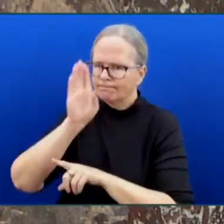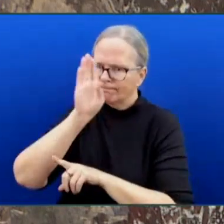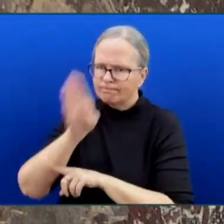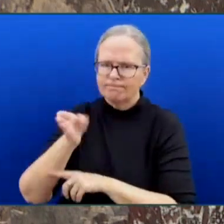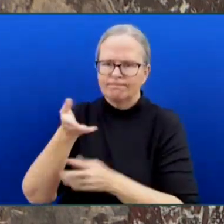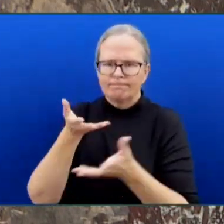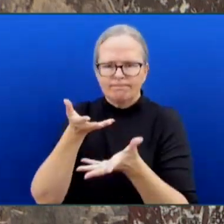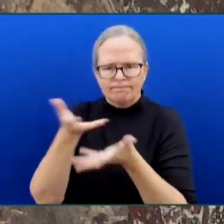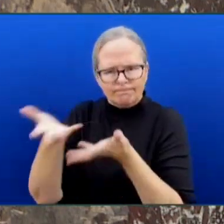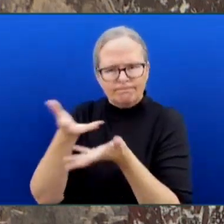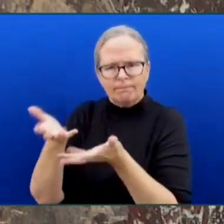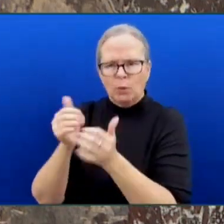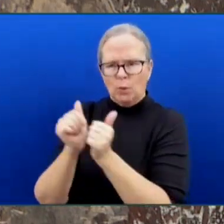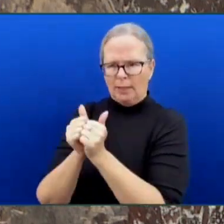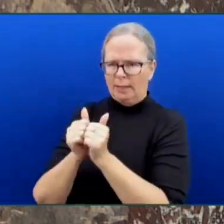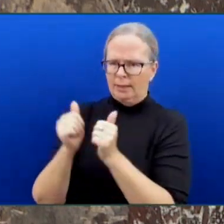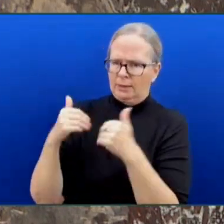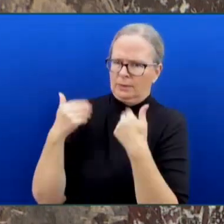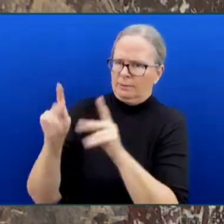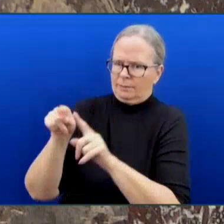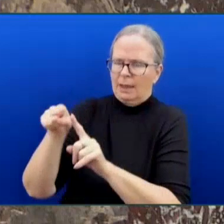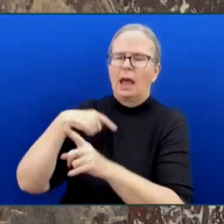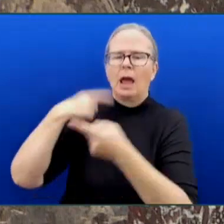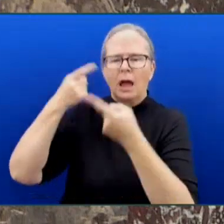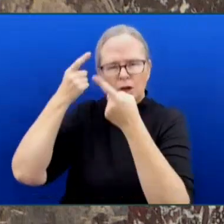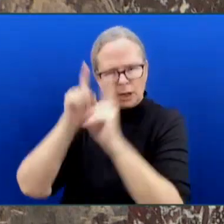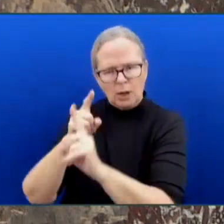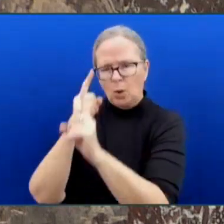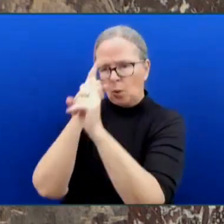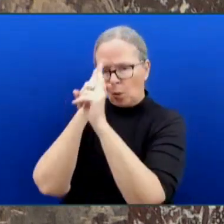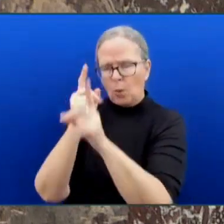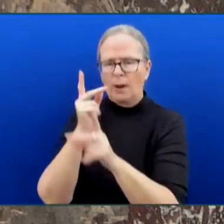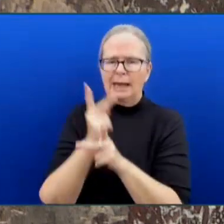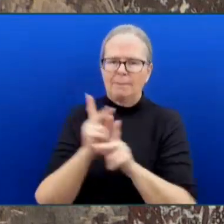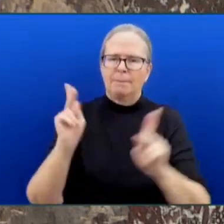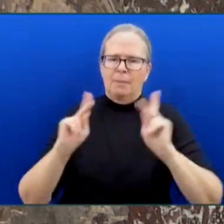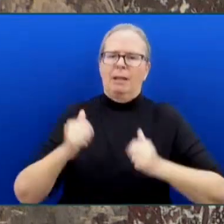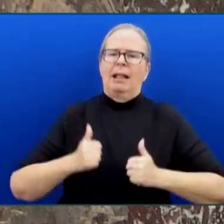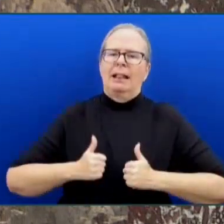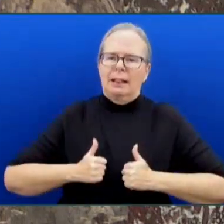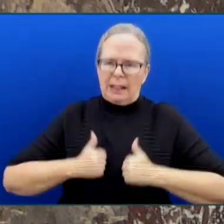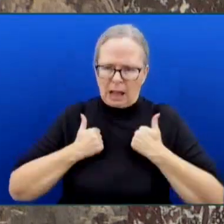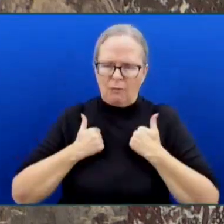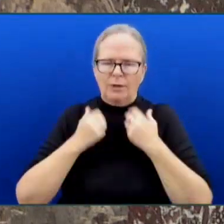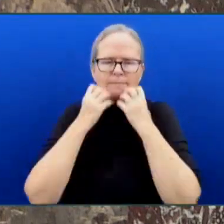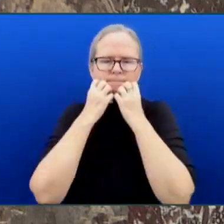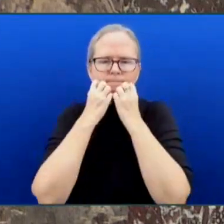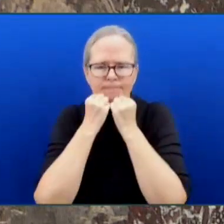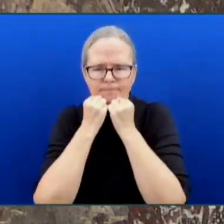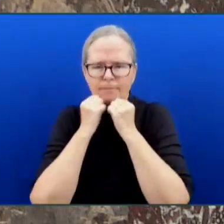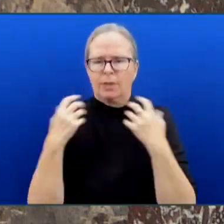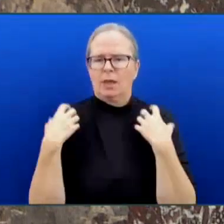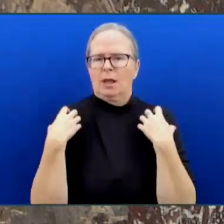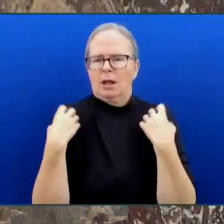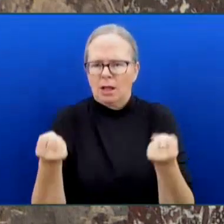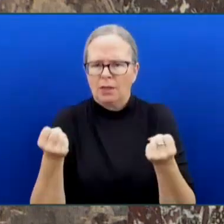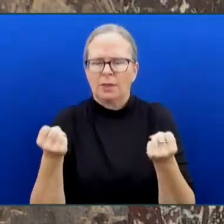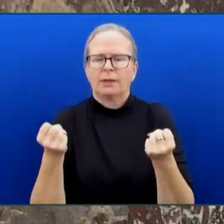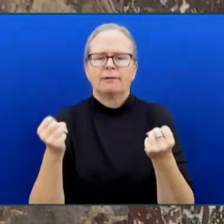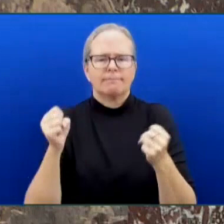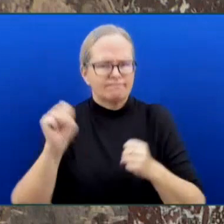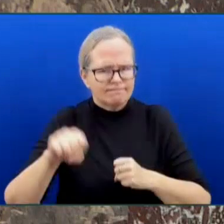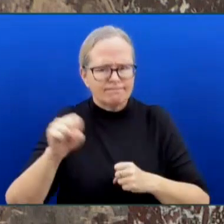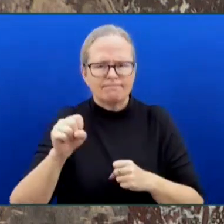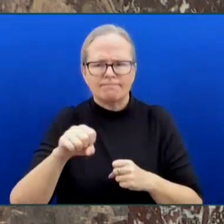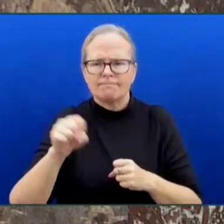I agree that was the goal of the committee. That is the shared goal of this House. And to pretend that there's some kind of division where actually